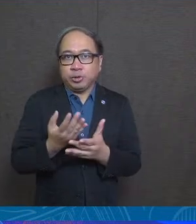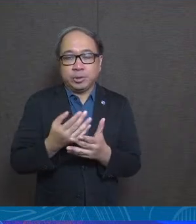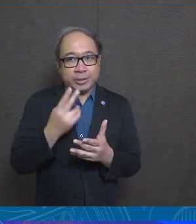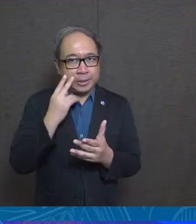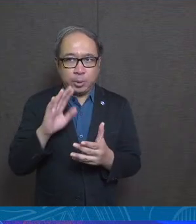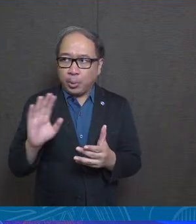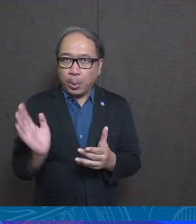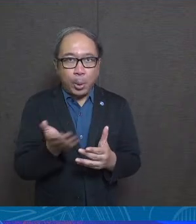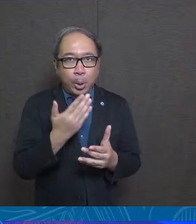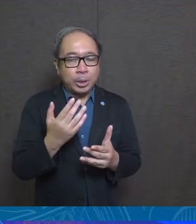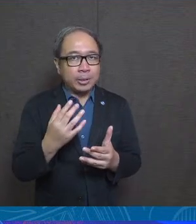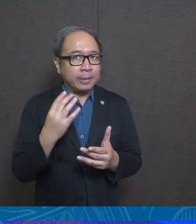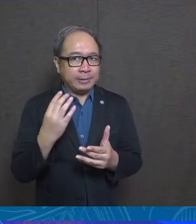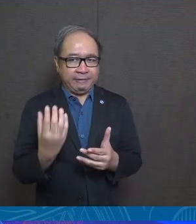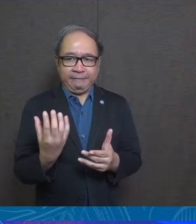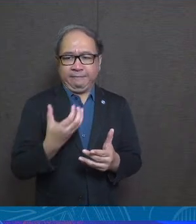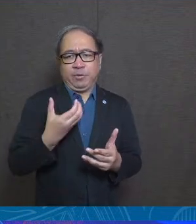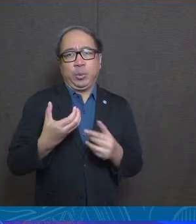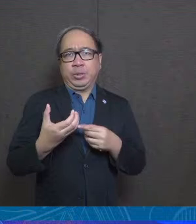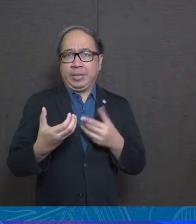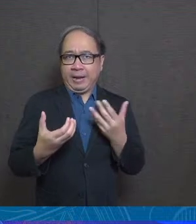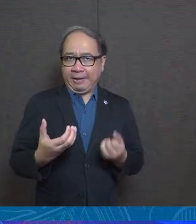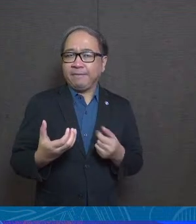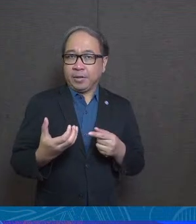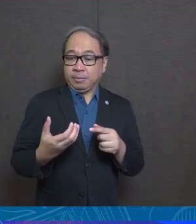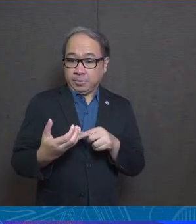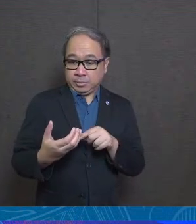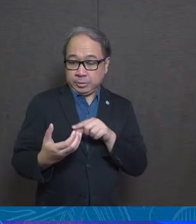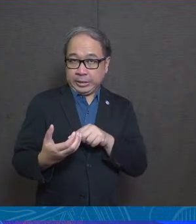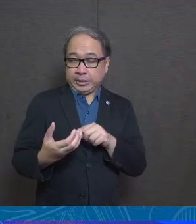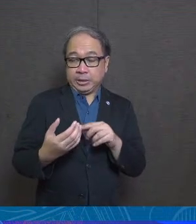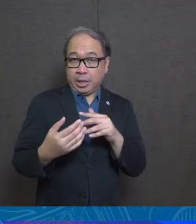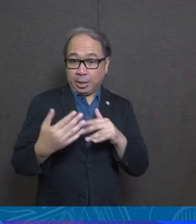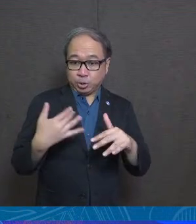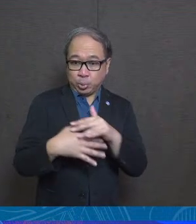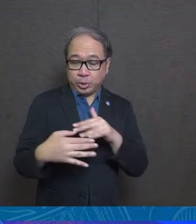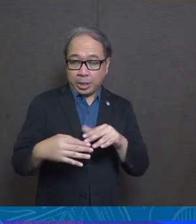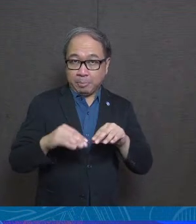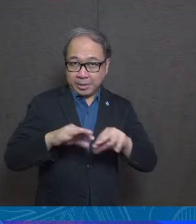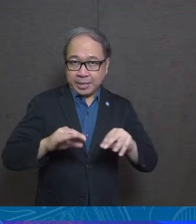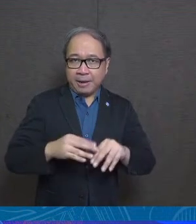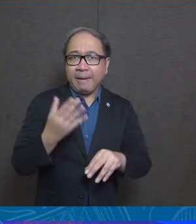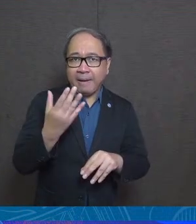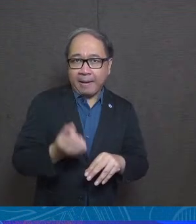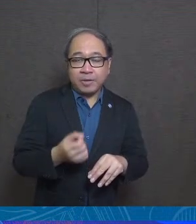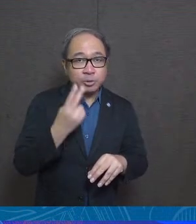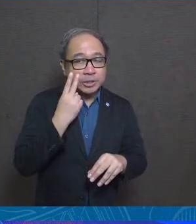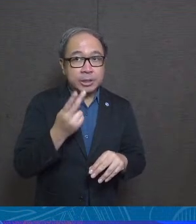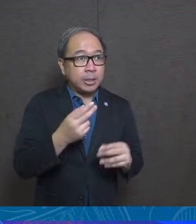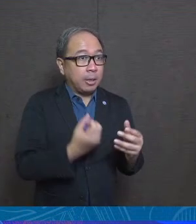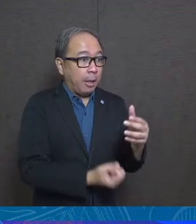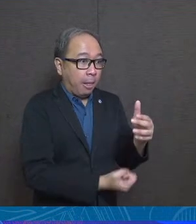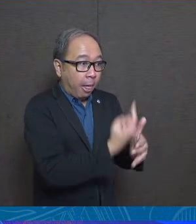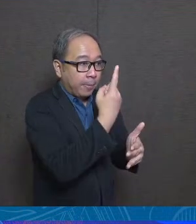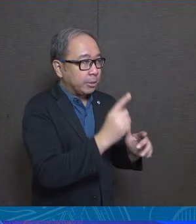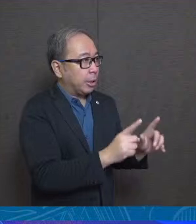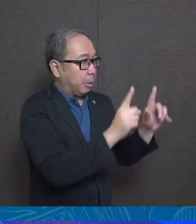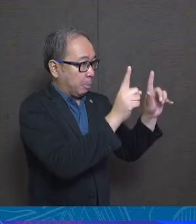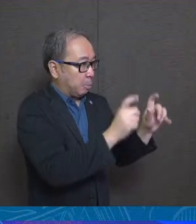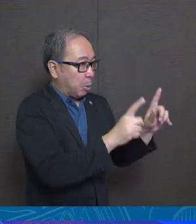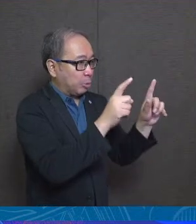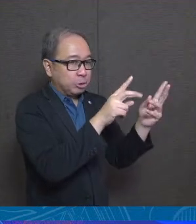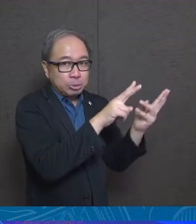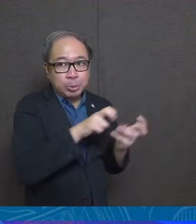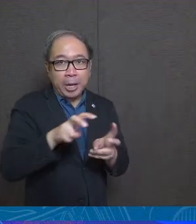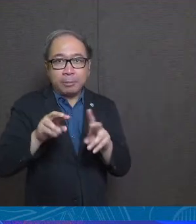and most of them using social media. So if something special happened in front, somebody must take a picture in the movie and post to social media. And